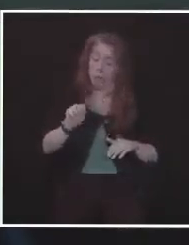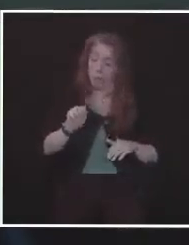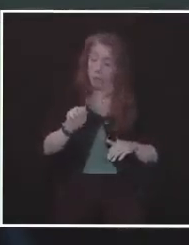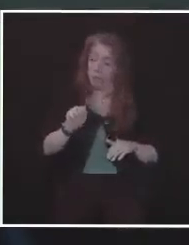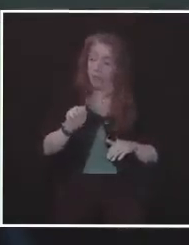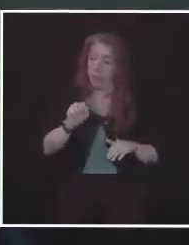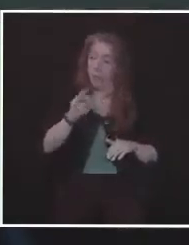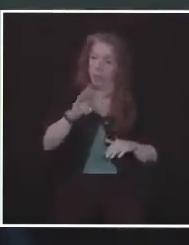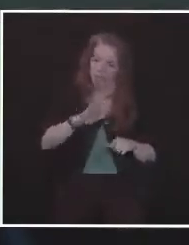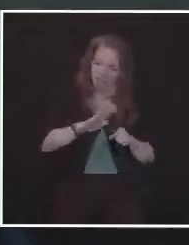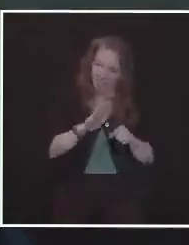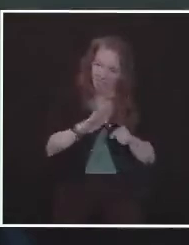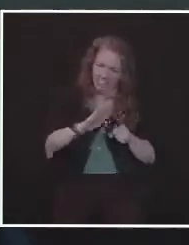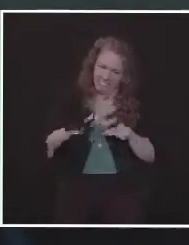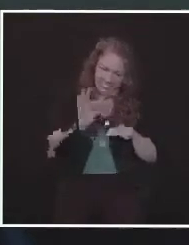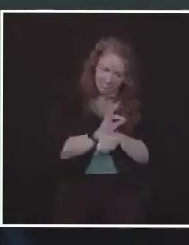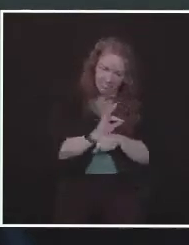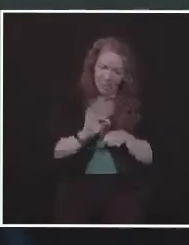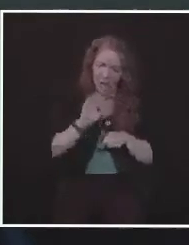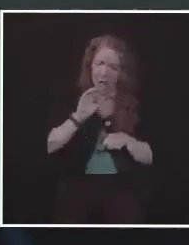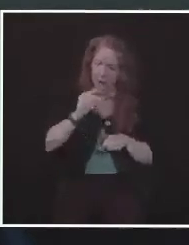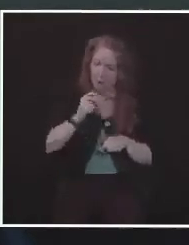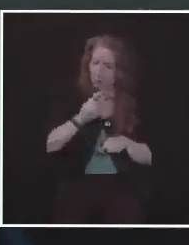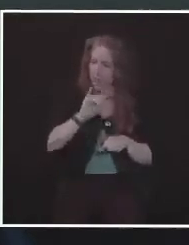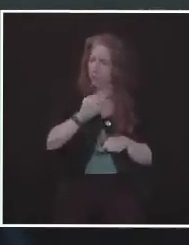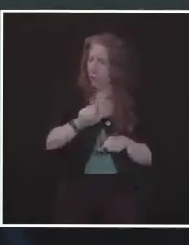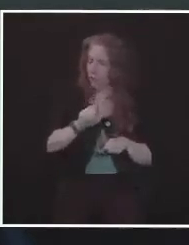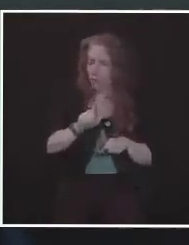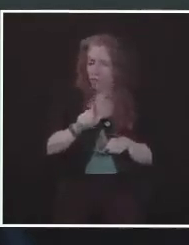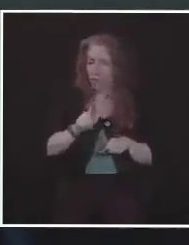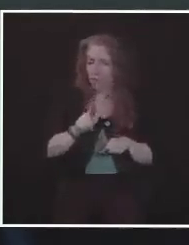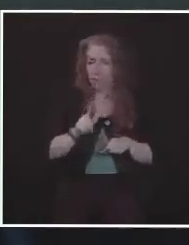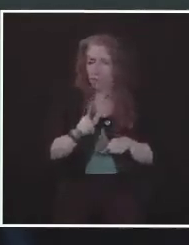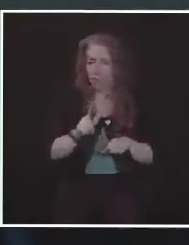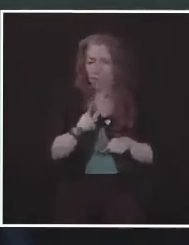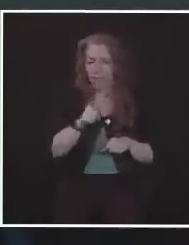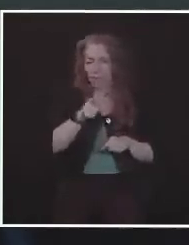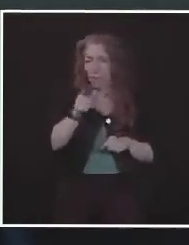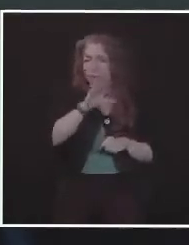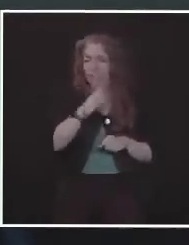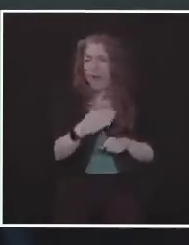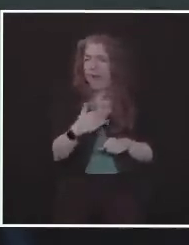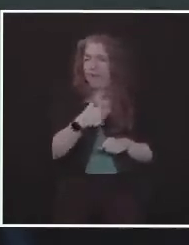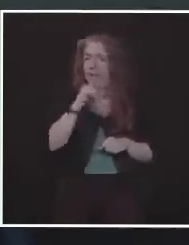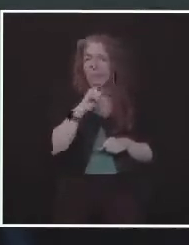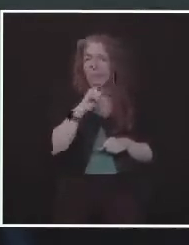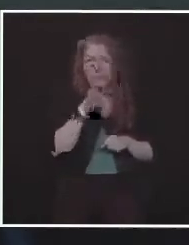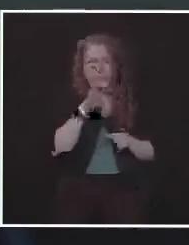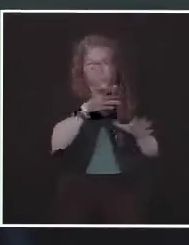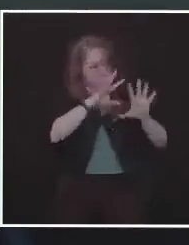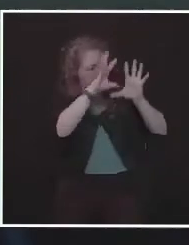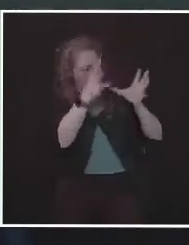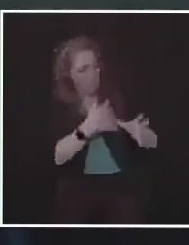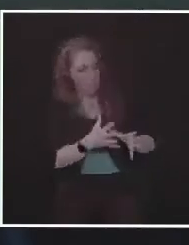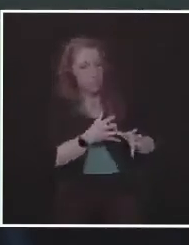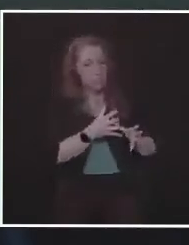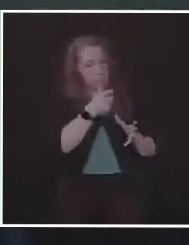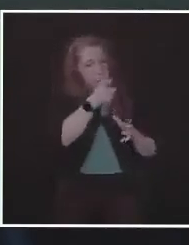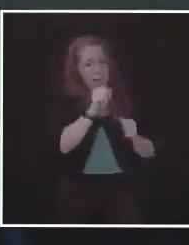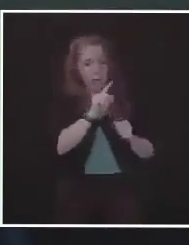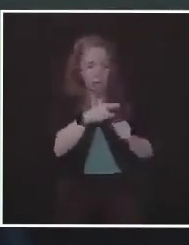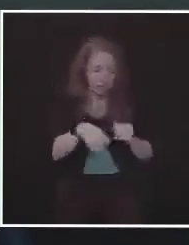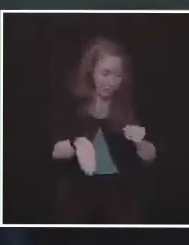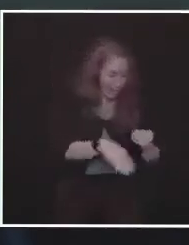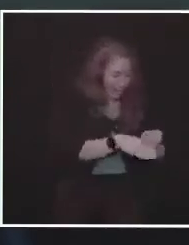about. You just get in and go and you don't, you kick the tires and go. That's not going to ever be the case with the systems that we